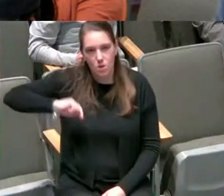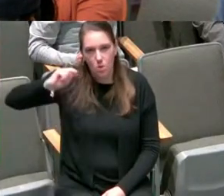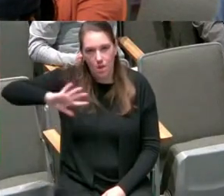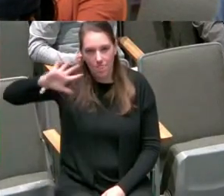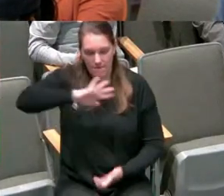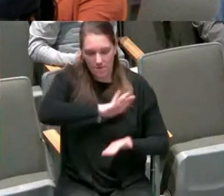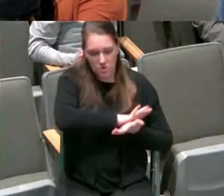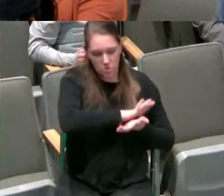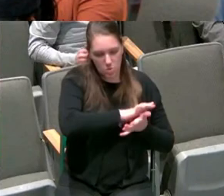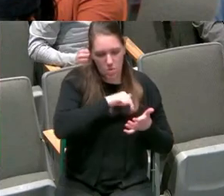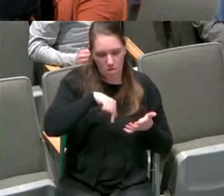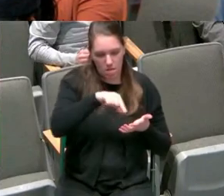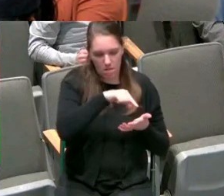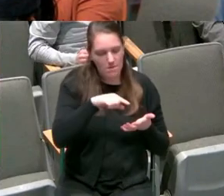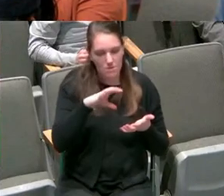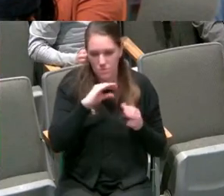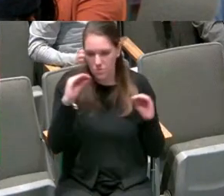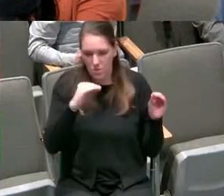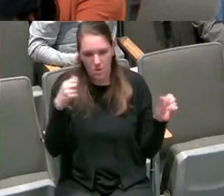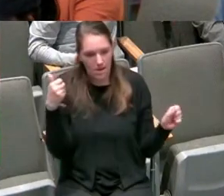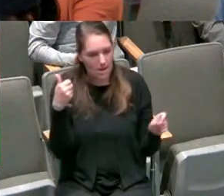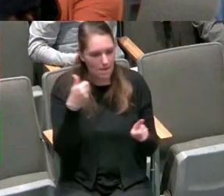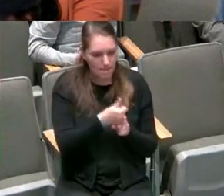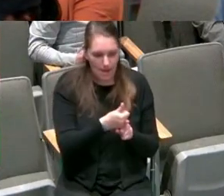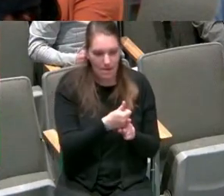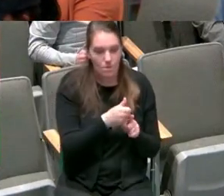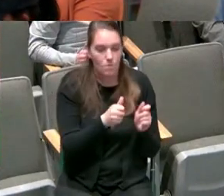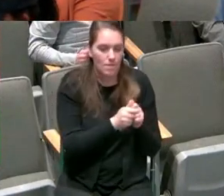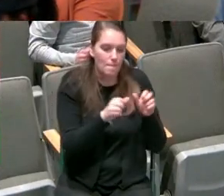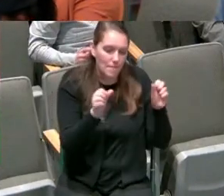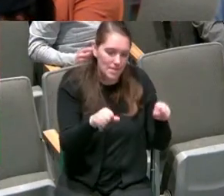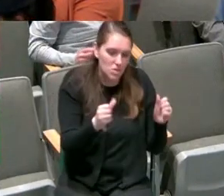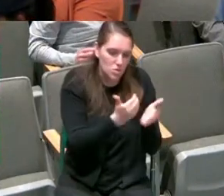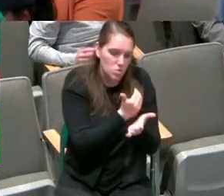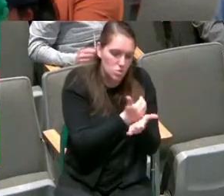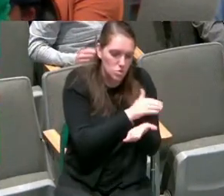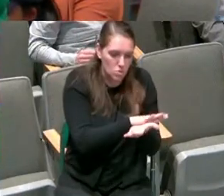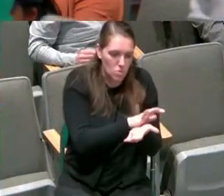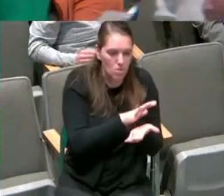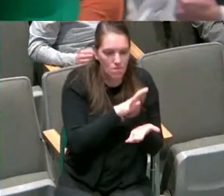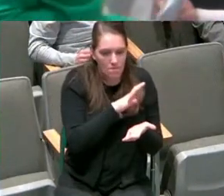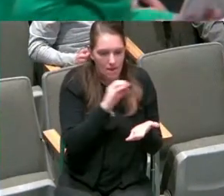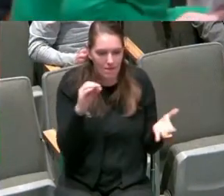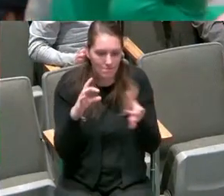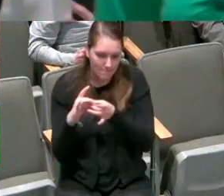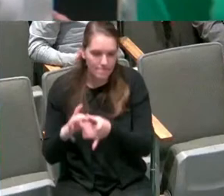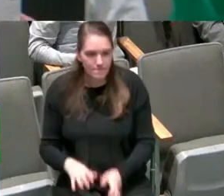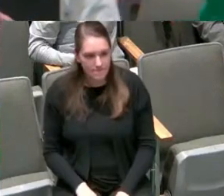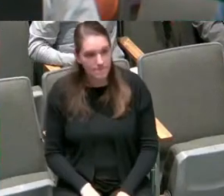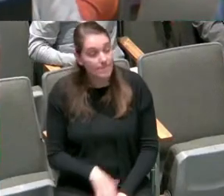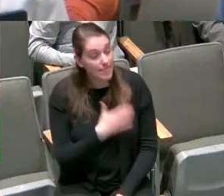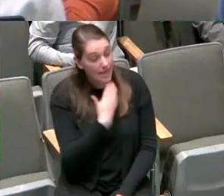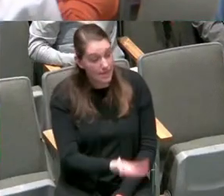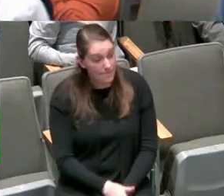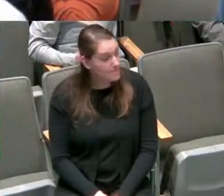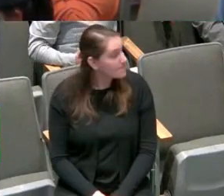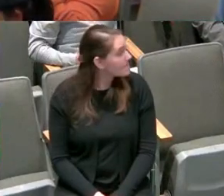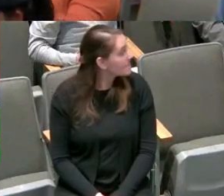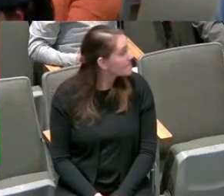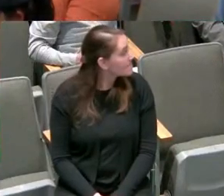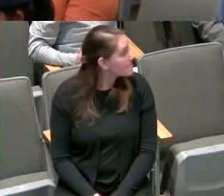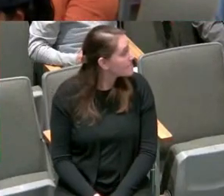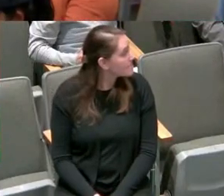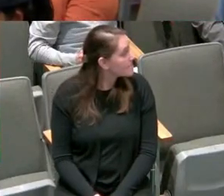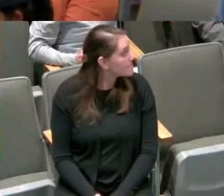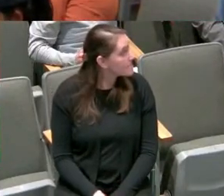so it doesn't have any any impact between the potential middle school and Marathon thank you yes